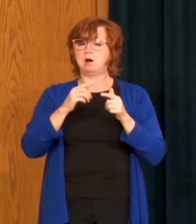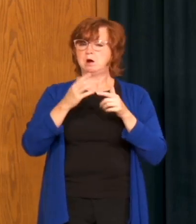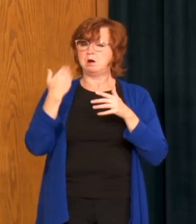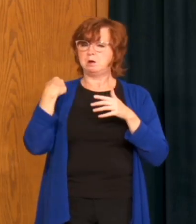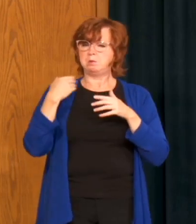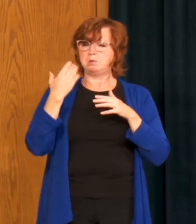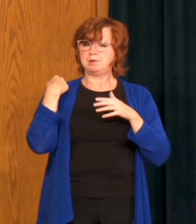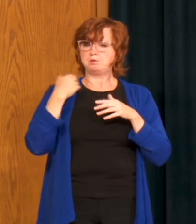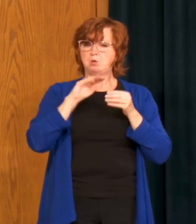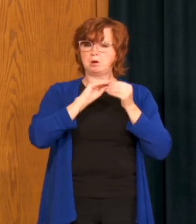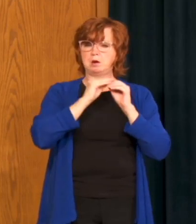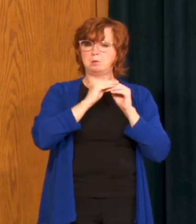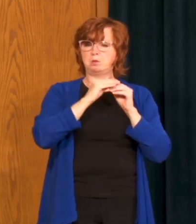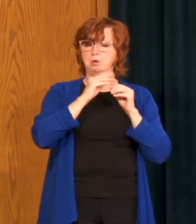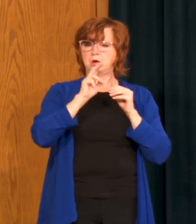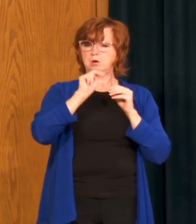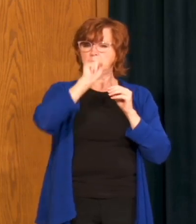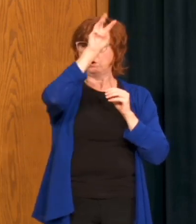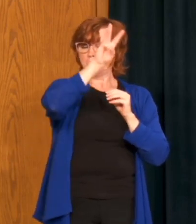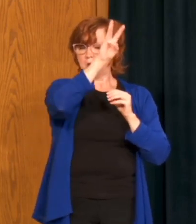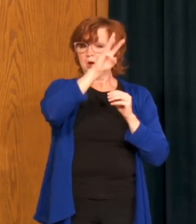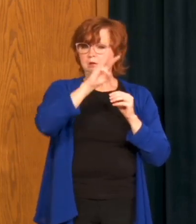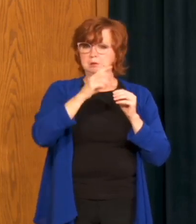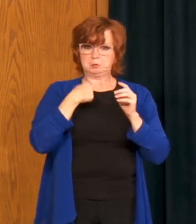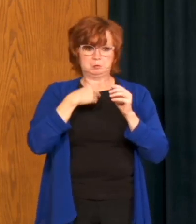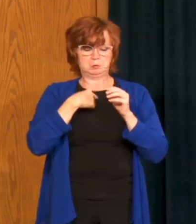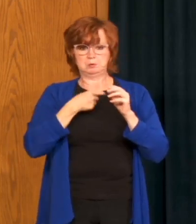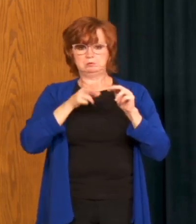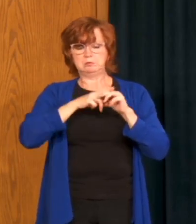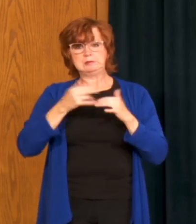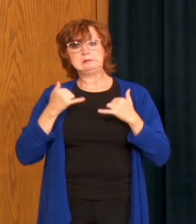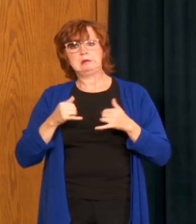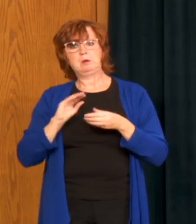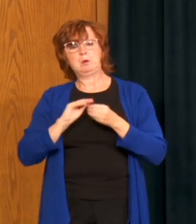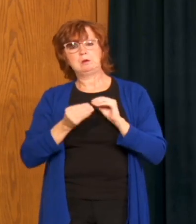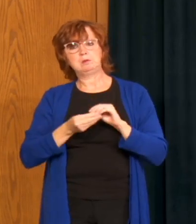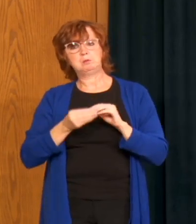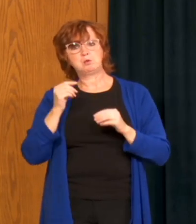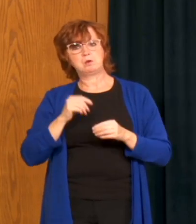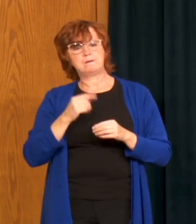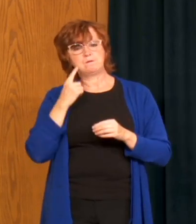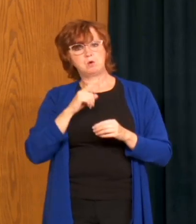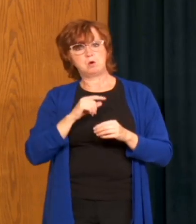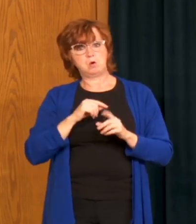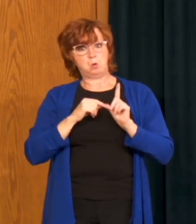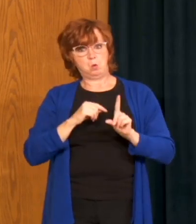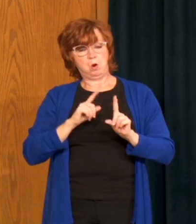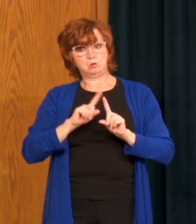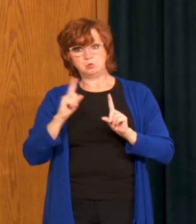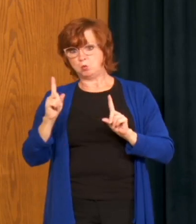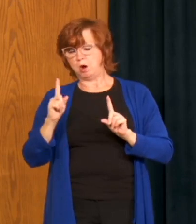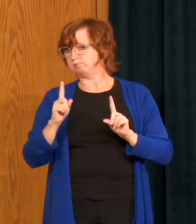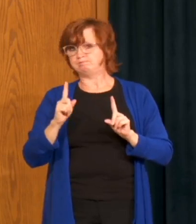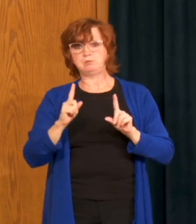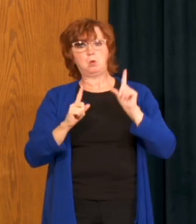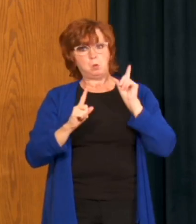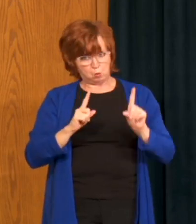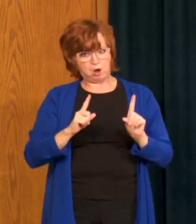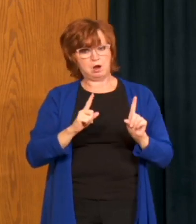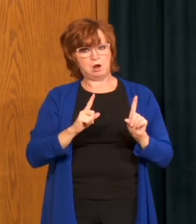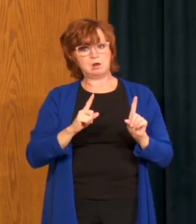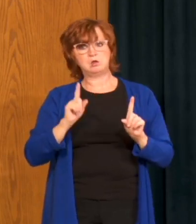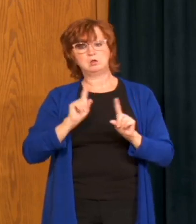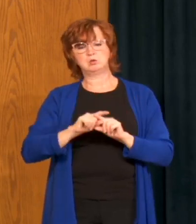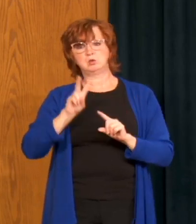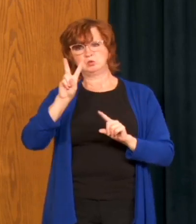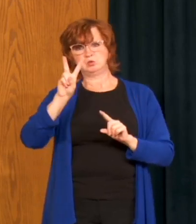for Saskatchewan overall is 2.29, and this is primarily because the recent increase in